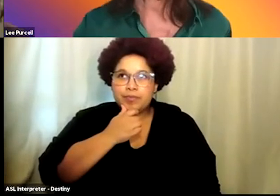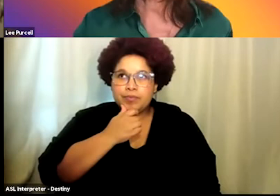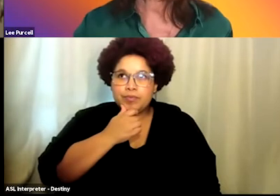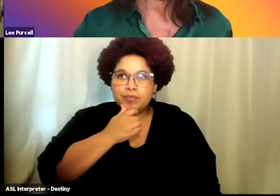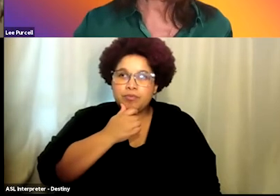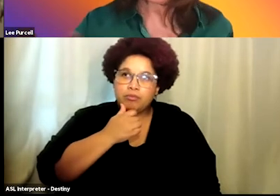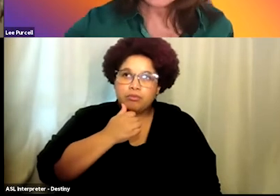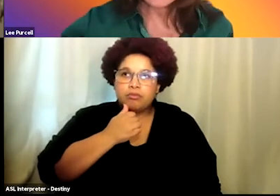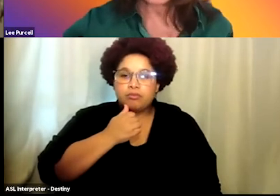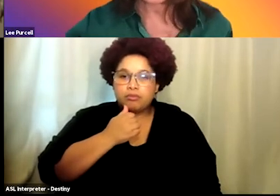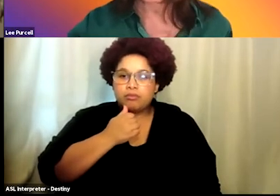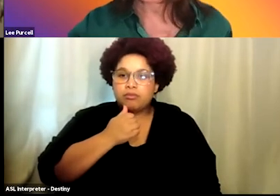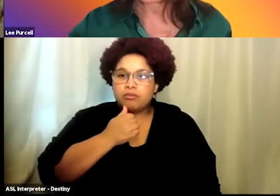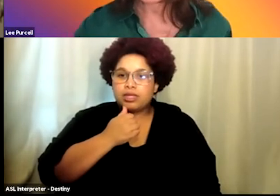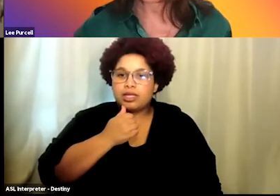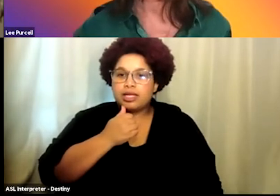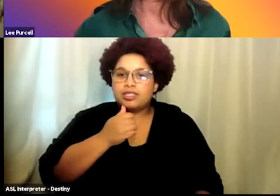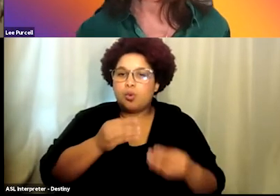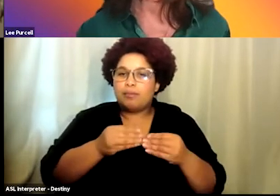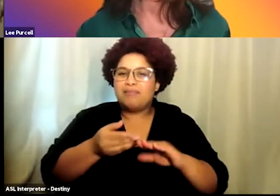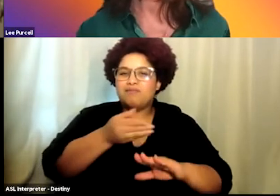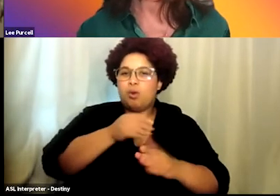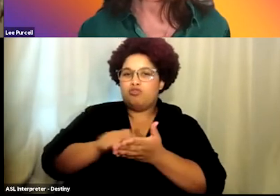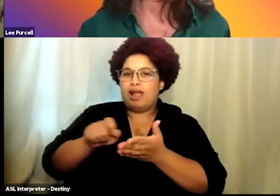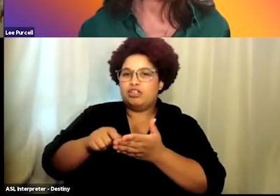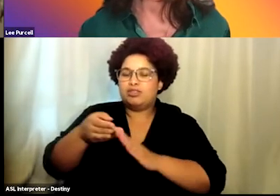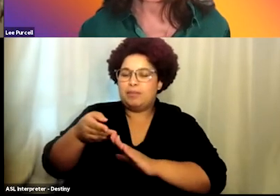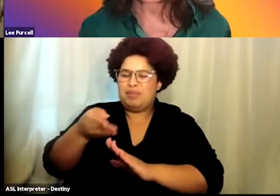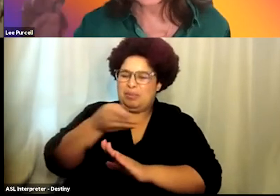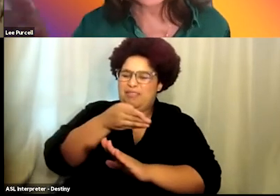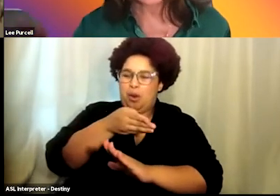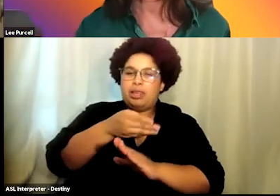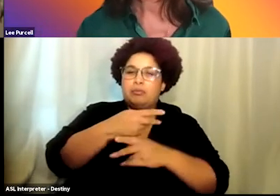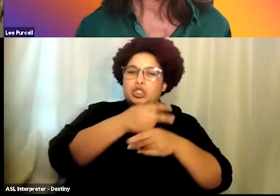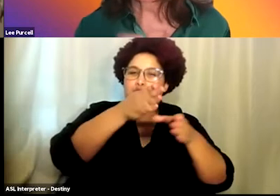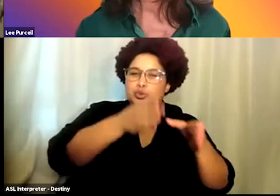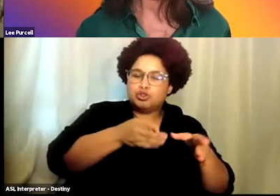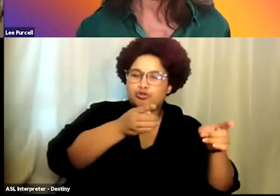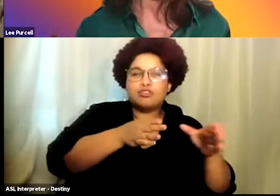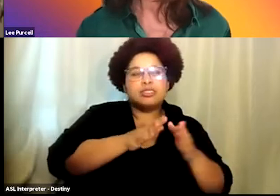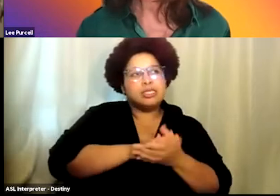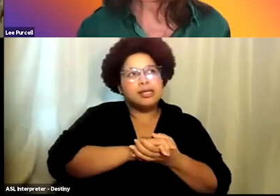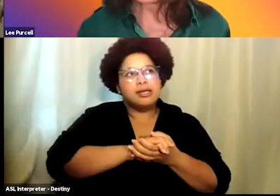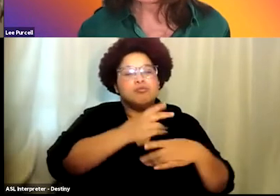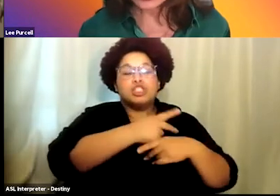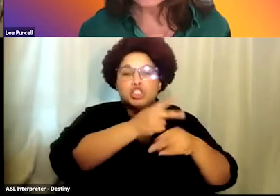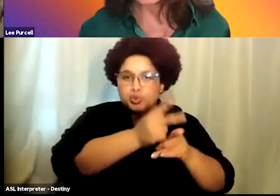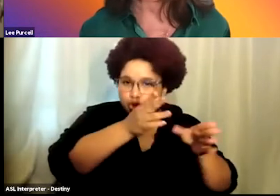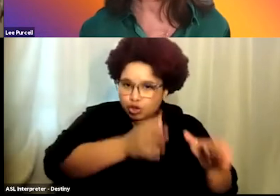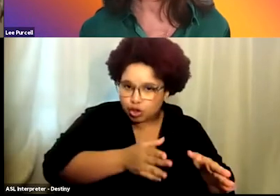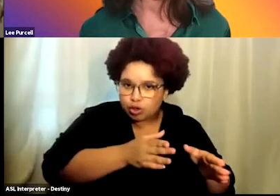step earlier than the writers. I think it's the producers, the directors, not the directors, the producers